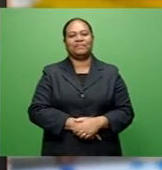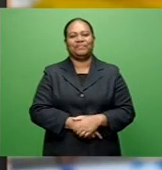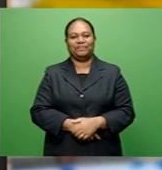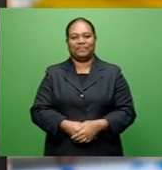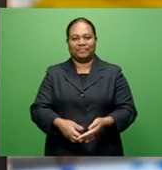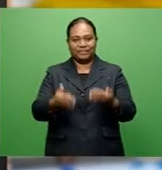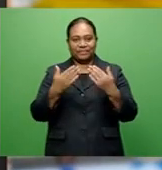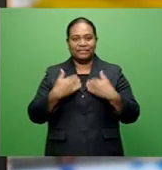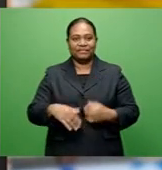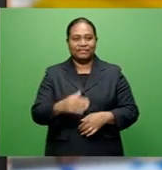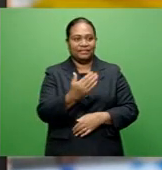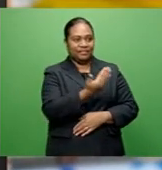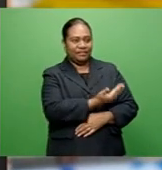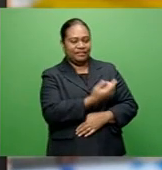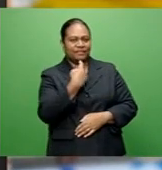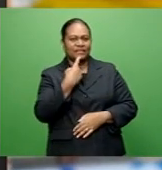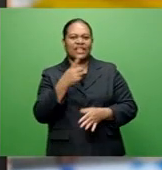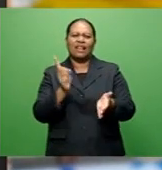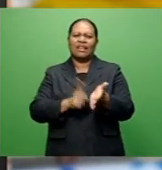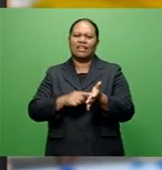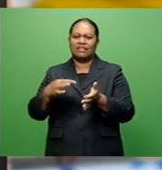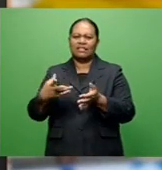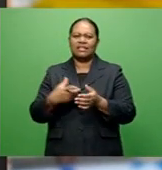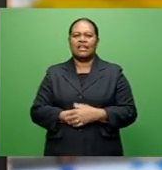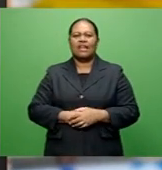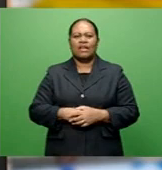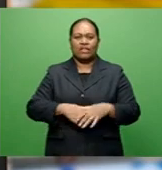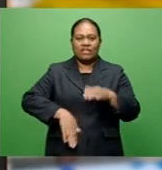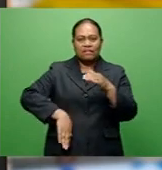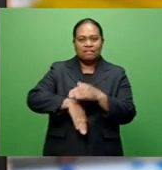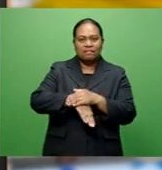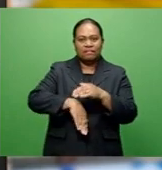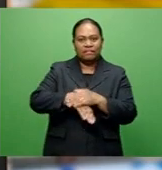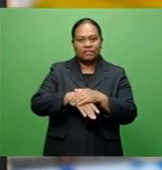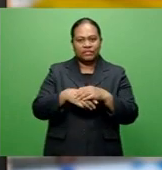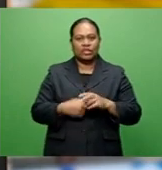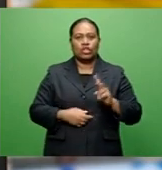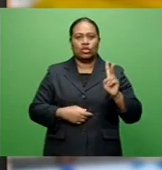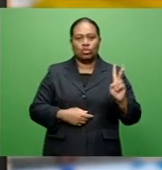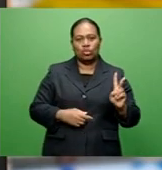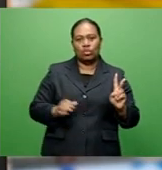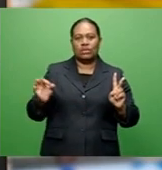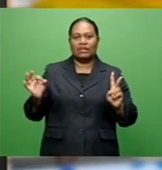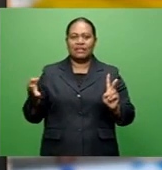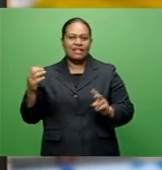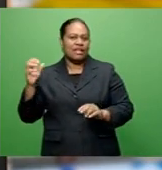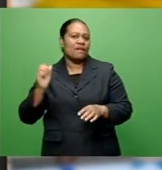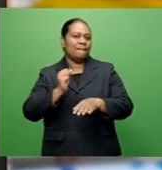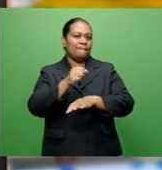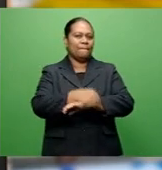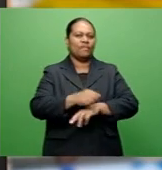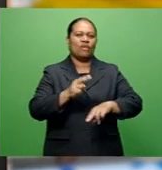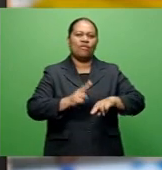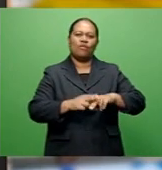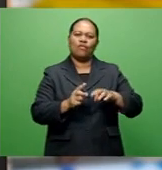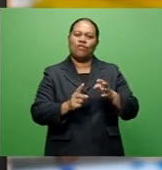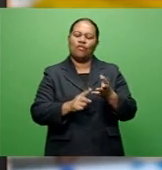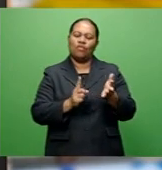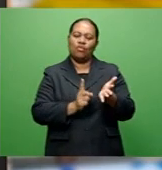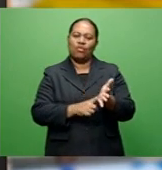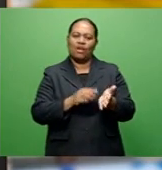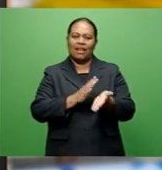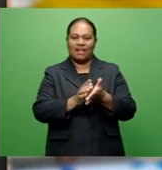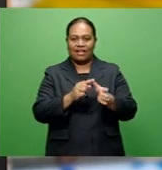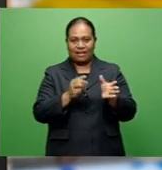Leicester has strengthened its position in the Premier League's top four with a 2-0 victory over Fulham. Fulham's